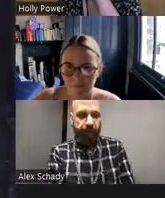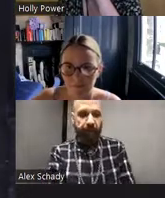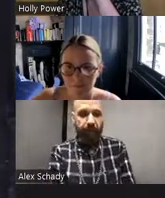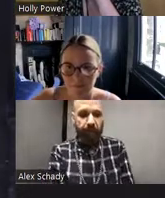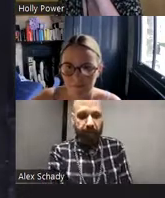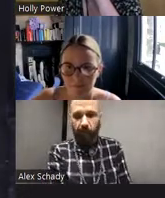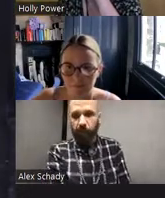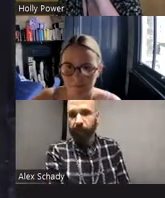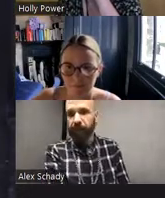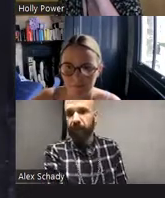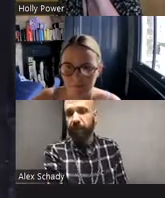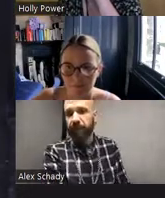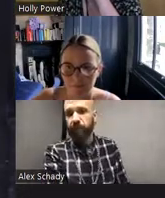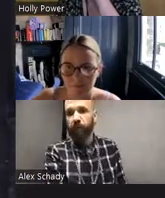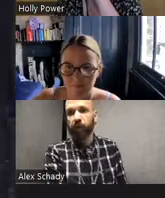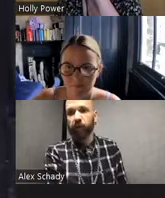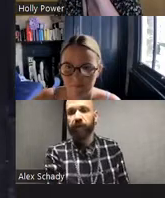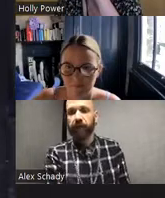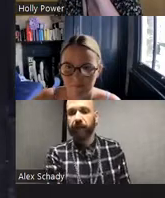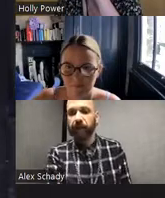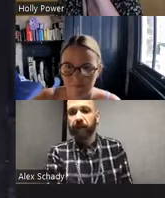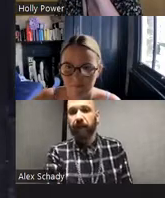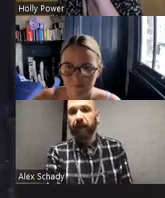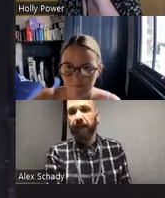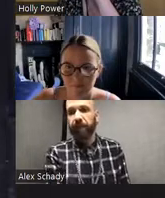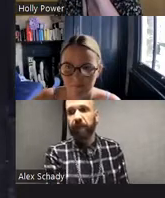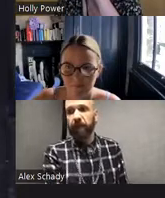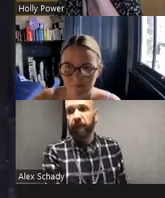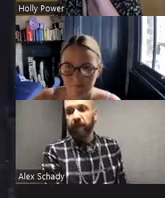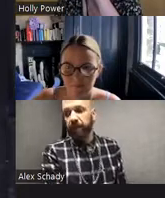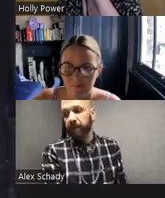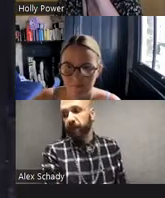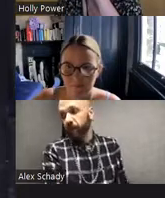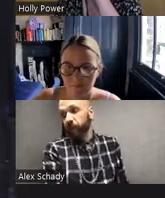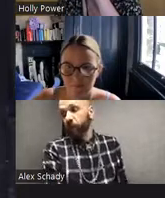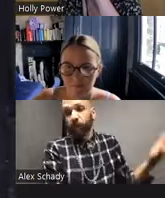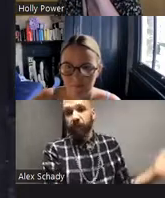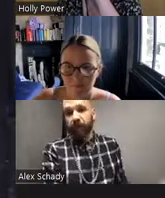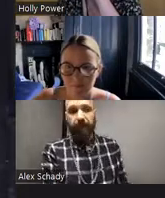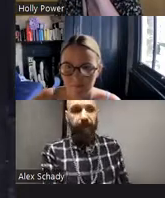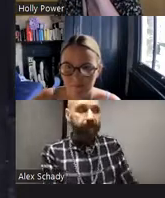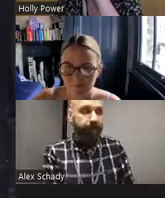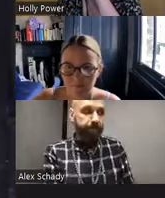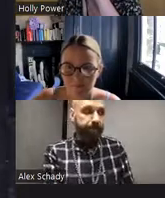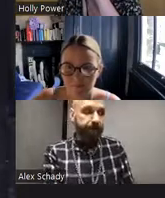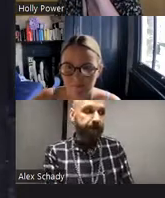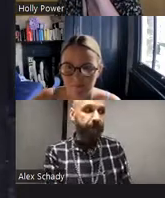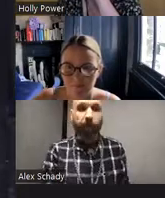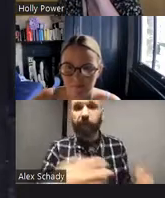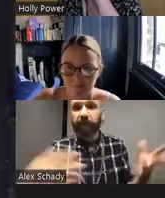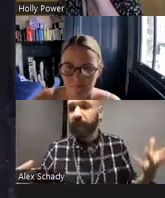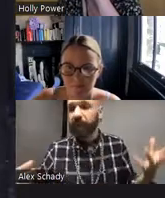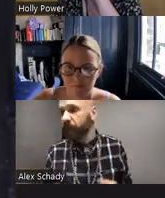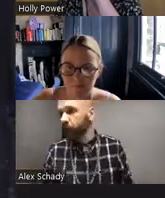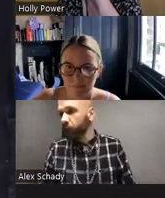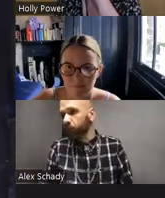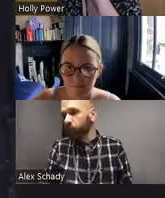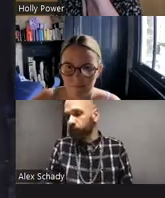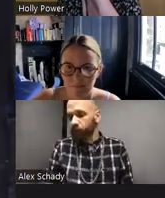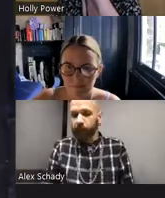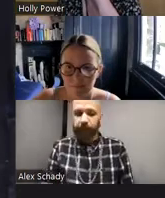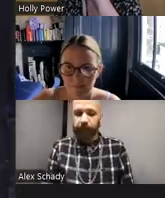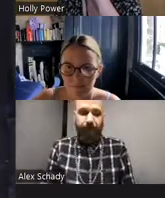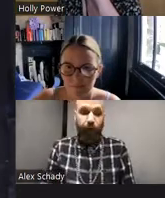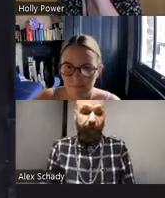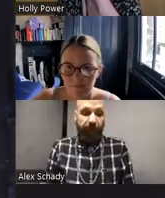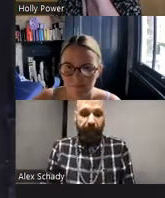contacted us and suggested that we put together a set of workshops together to explore the possibility of working